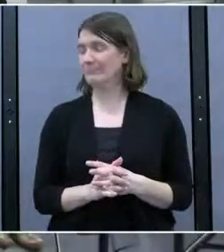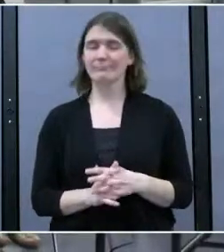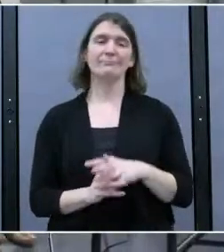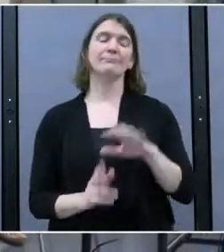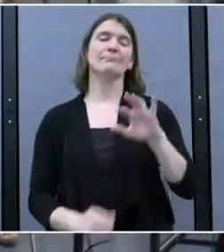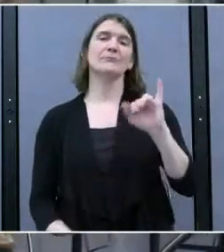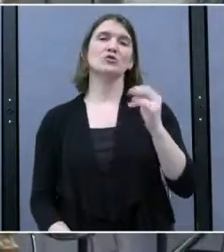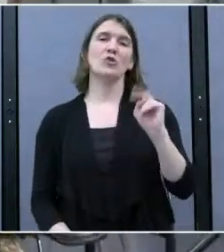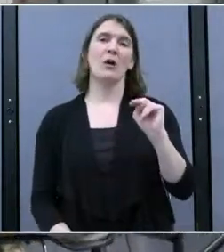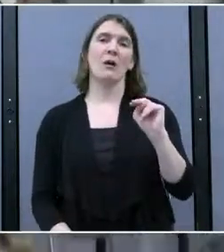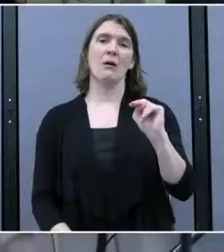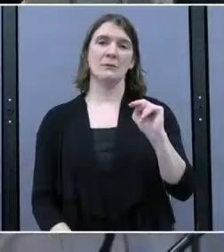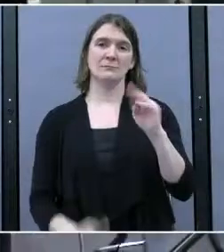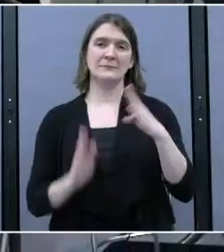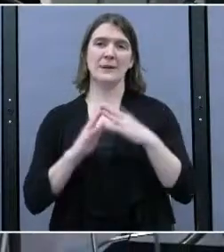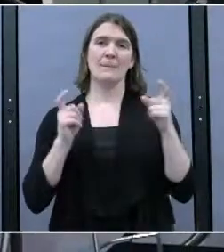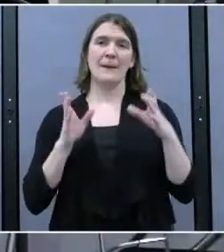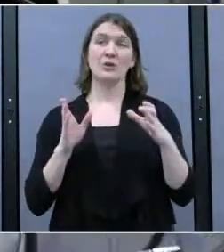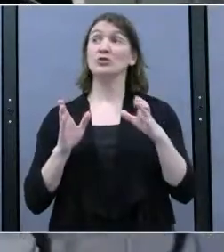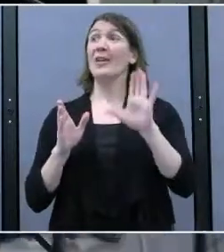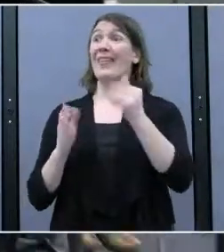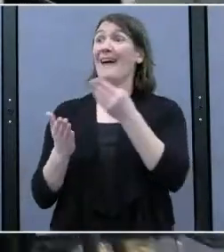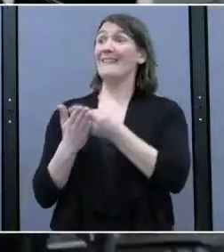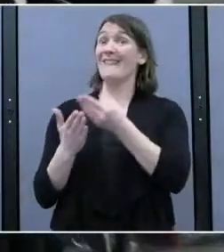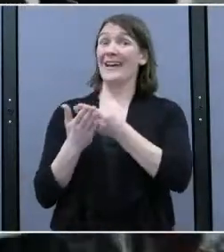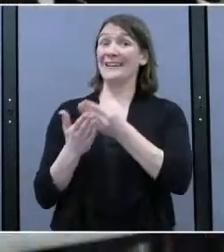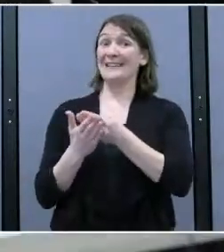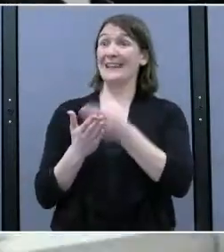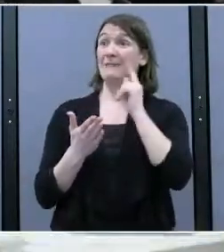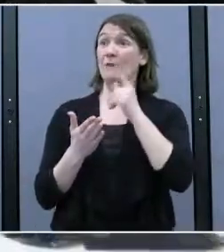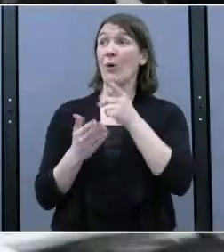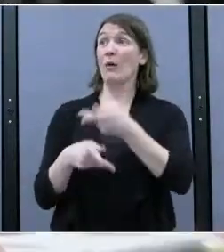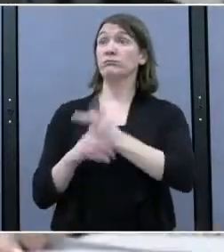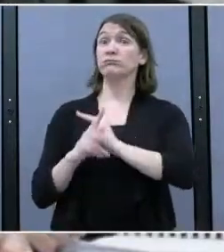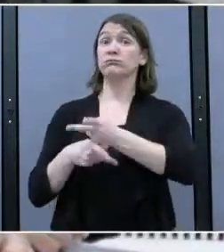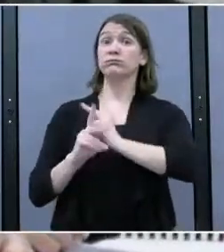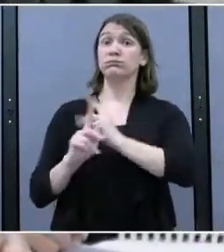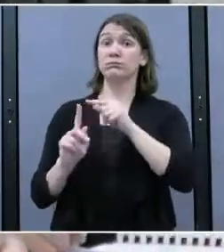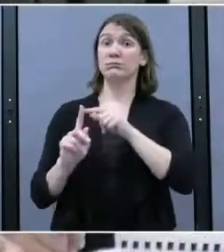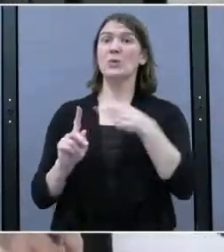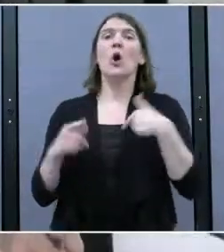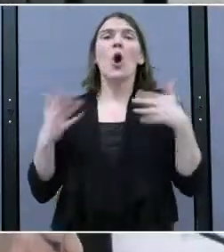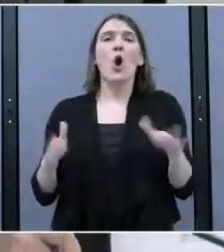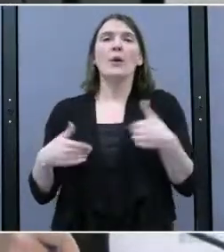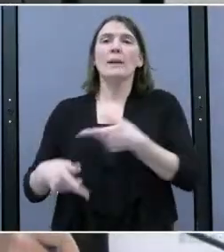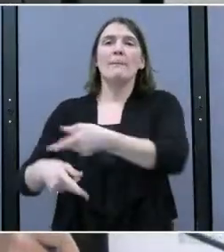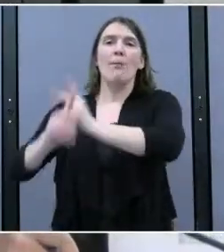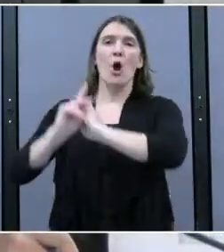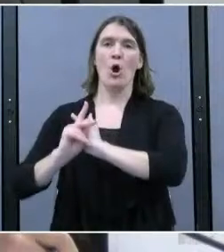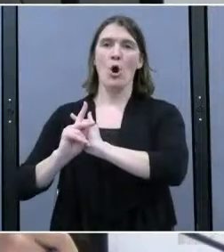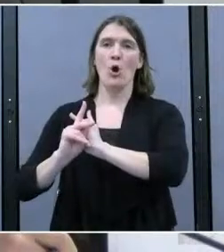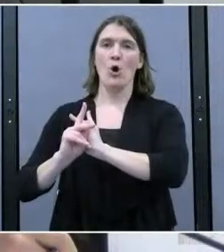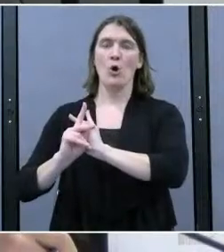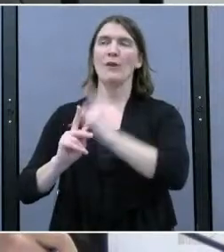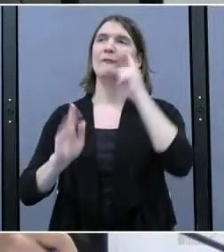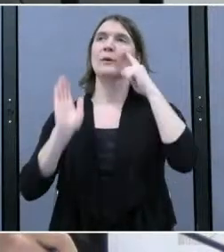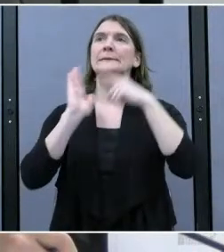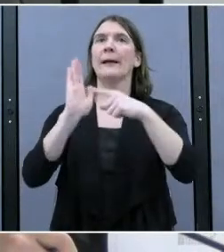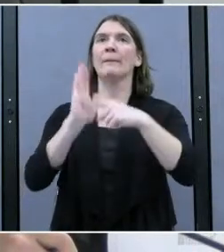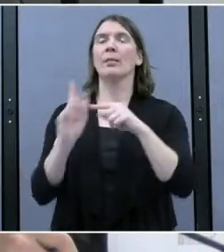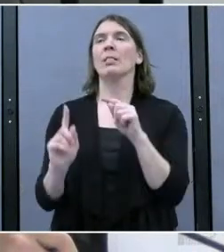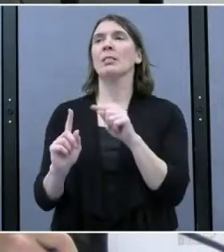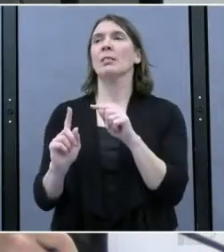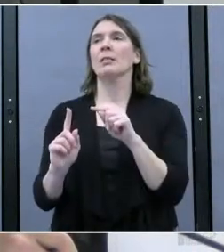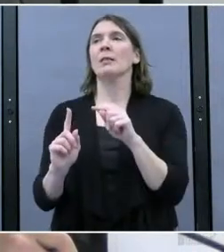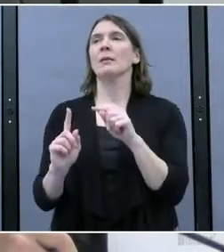So that funding is primarily for loans that we already have, I believe, for things like